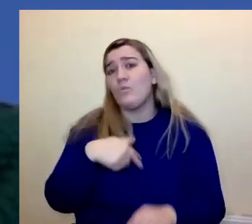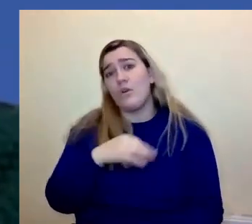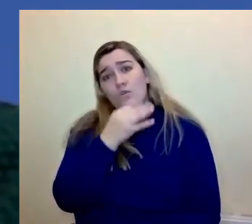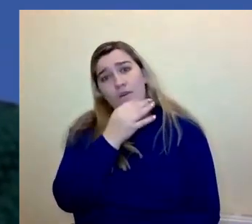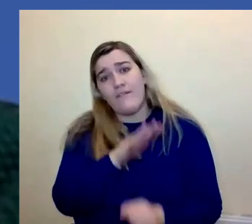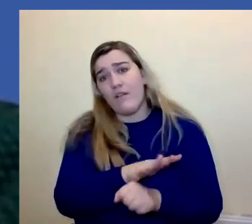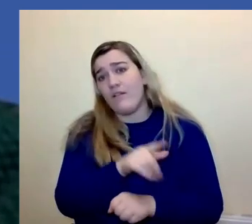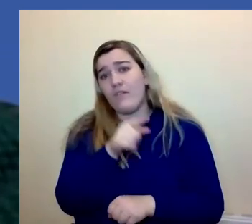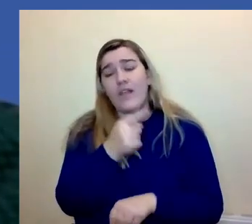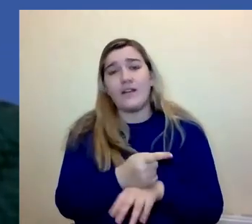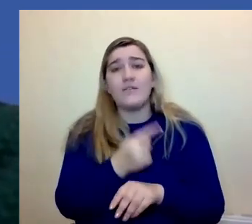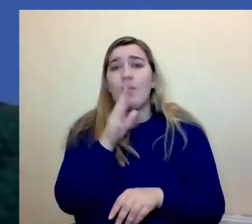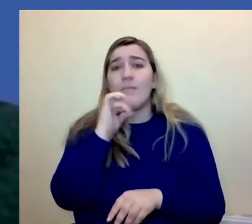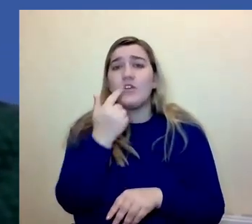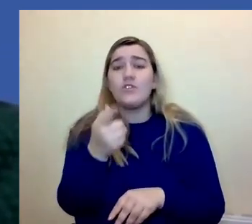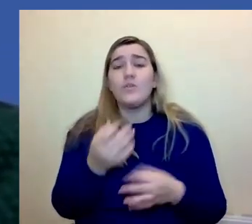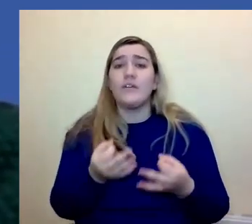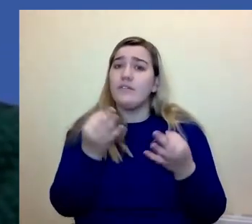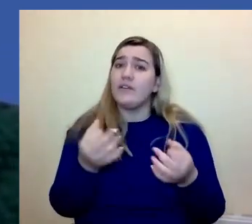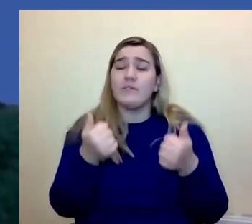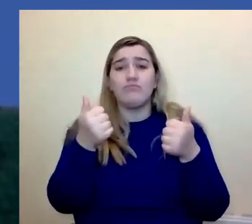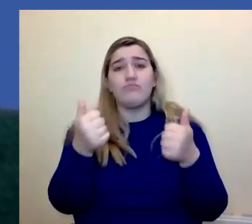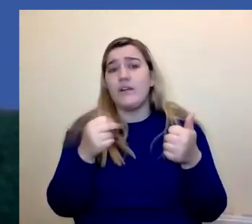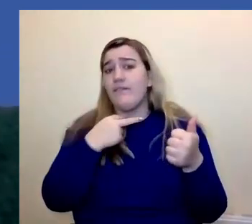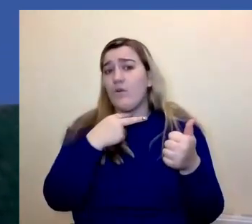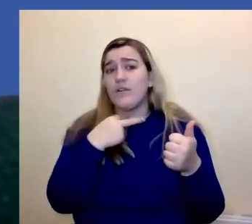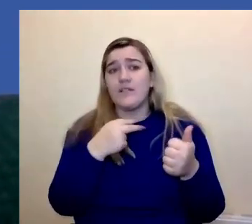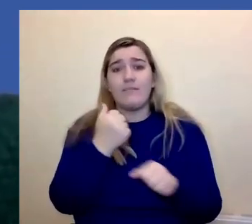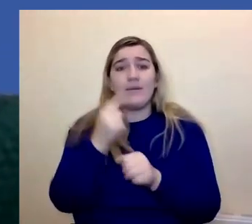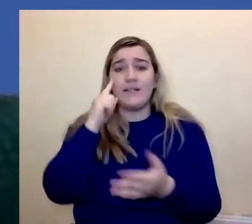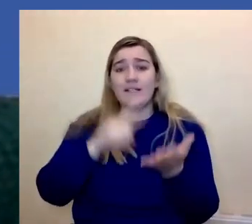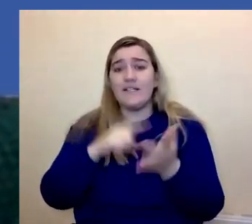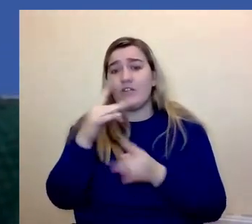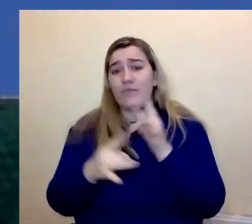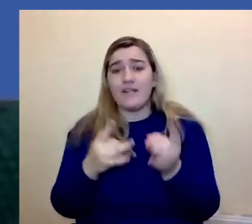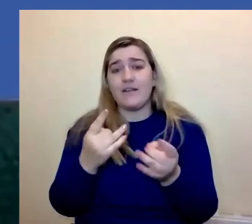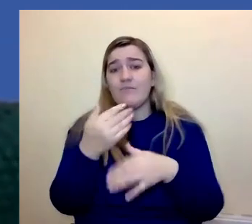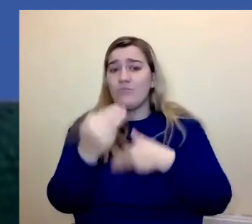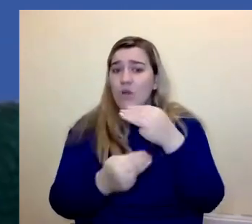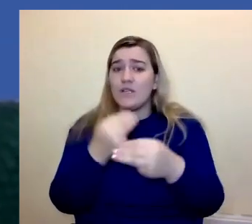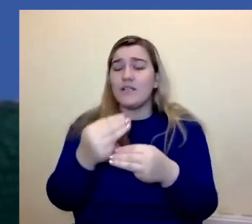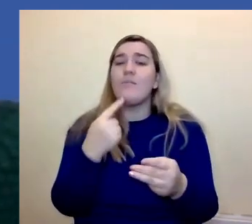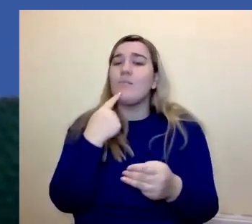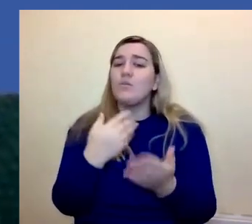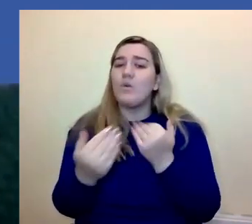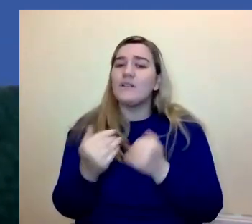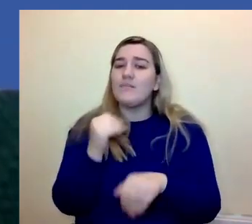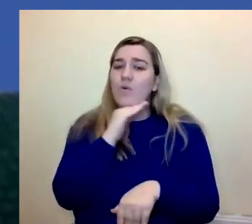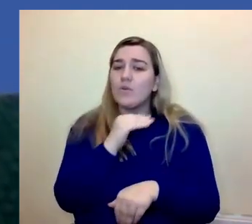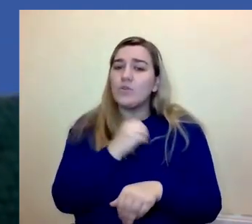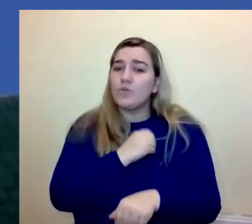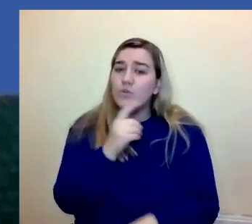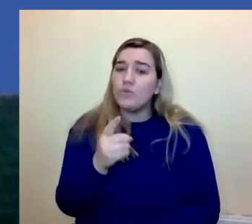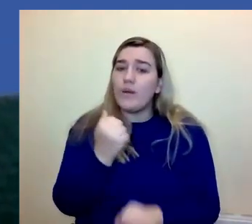you've really given a good voice to the decision-making process. What is important to you about